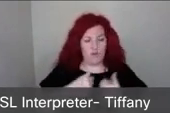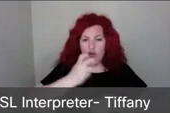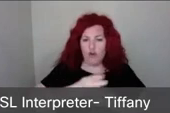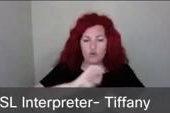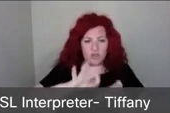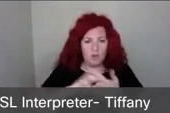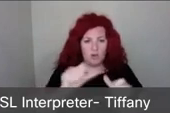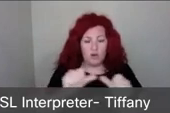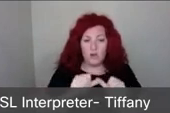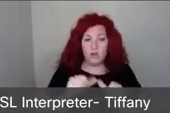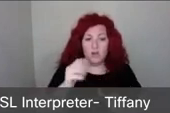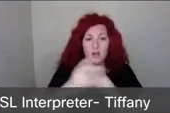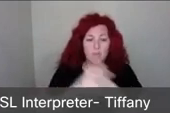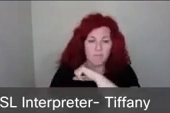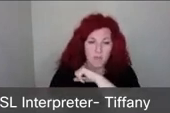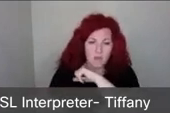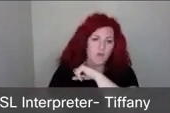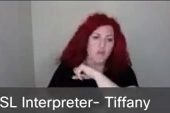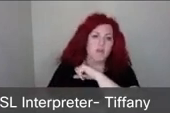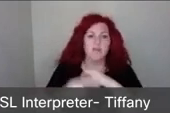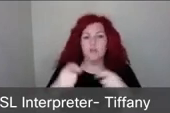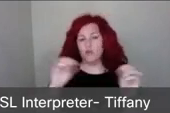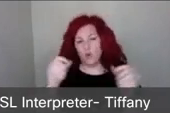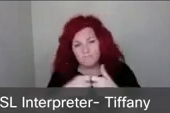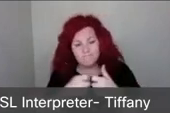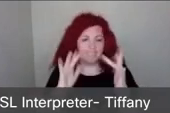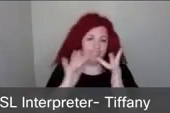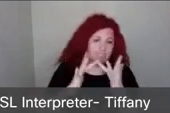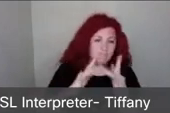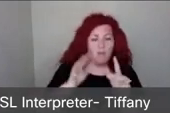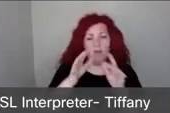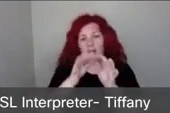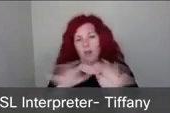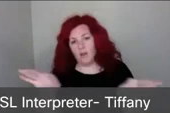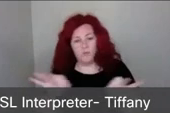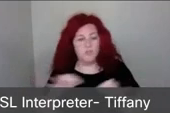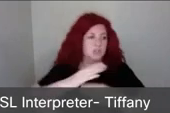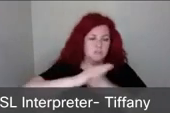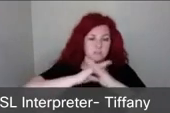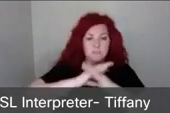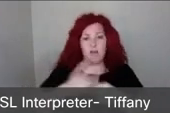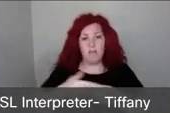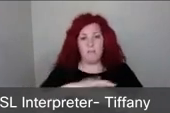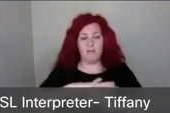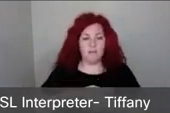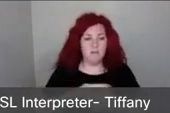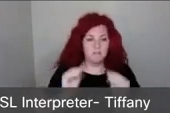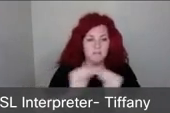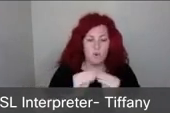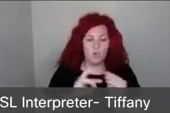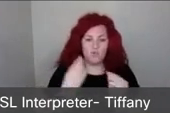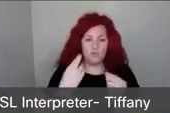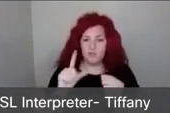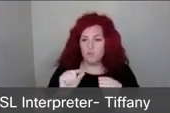of broadband services, housing insecurity, language barriers, and the pandemic further increases the risk of the 2020